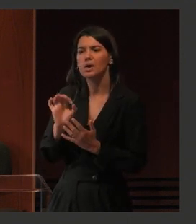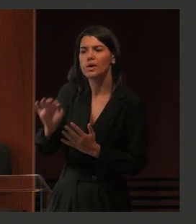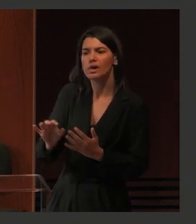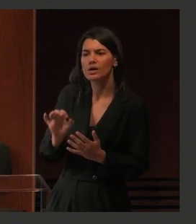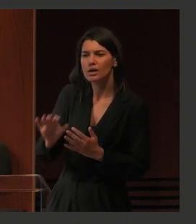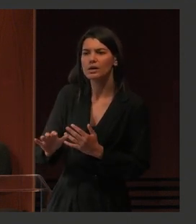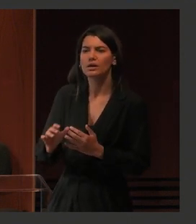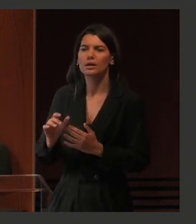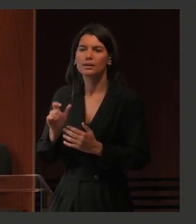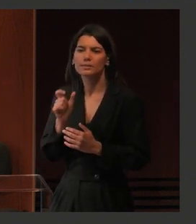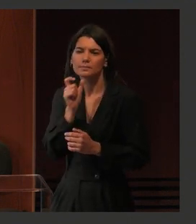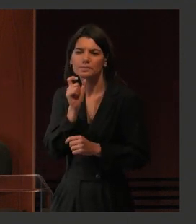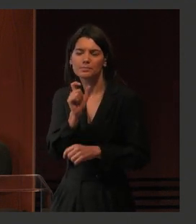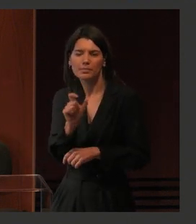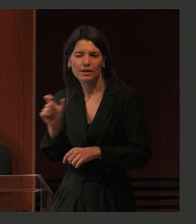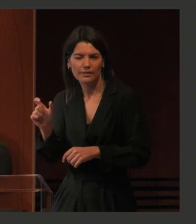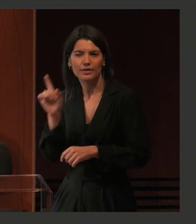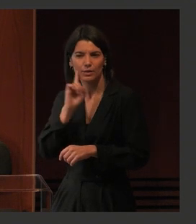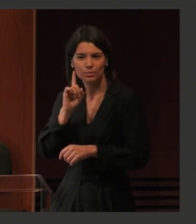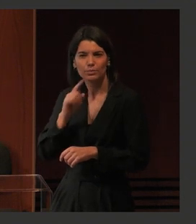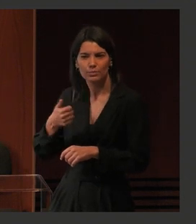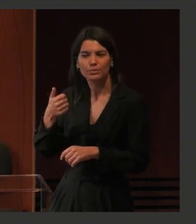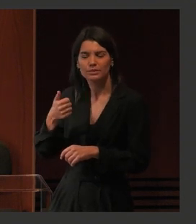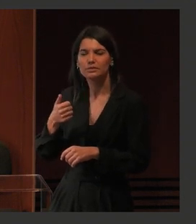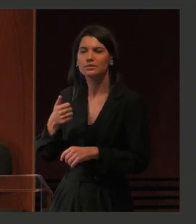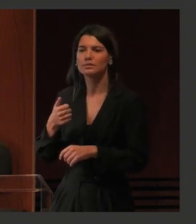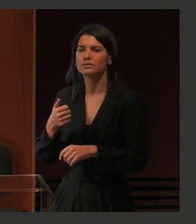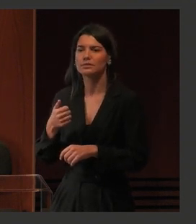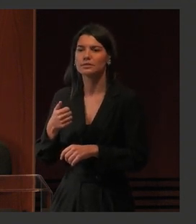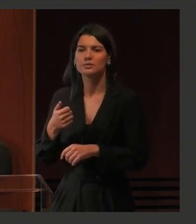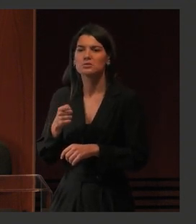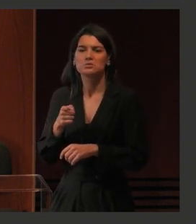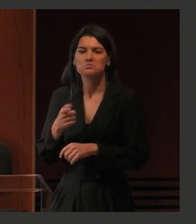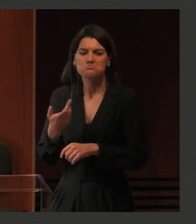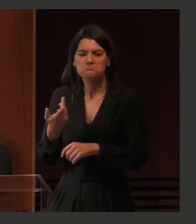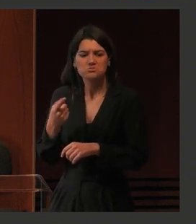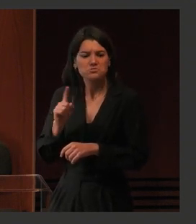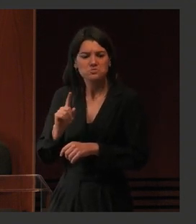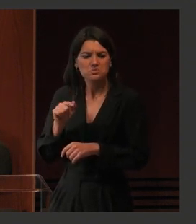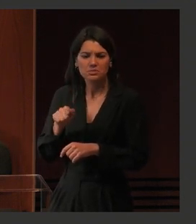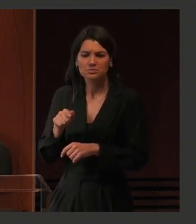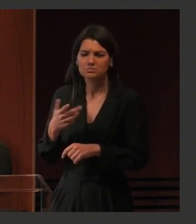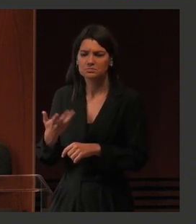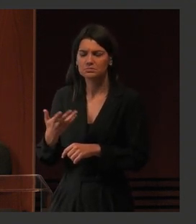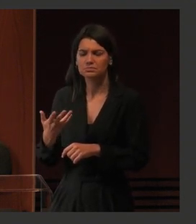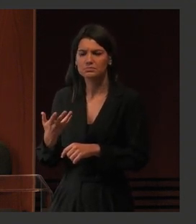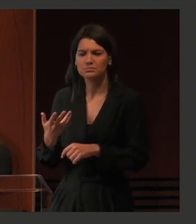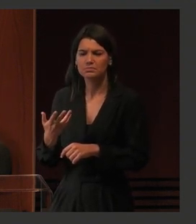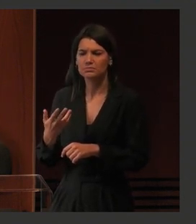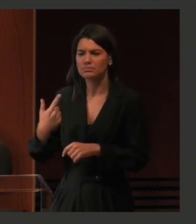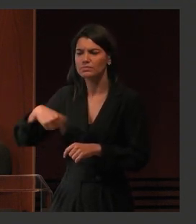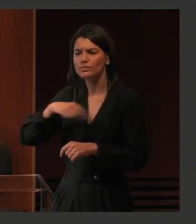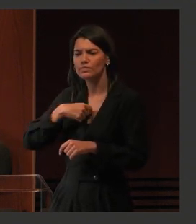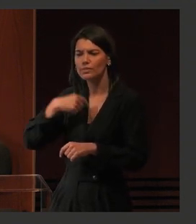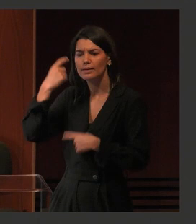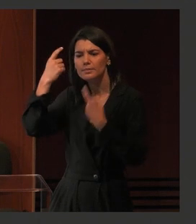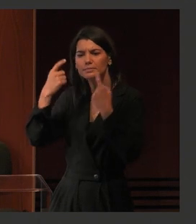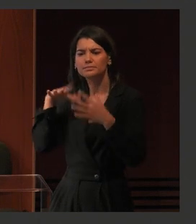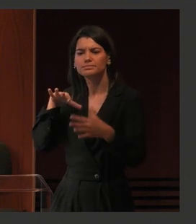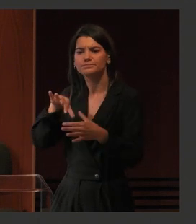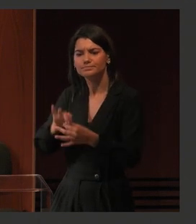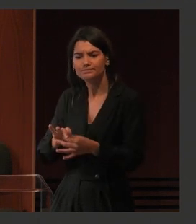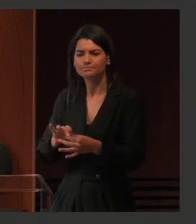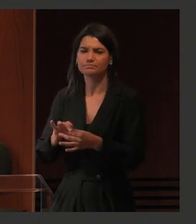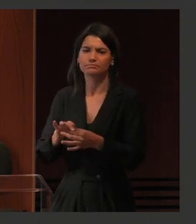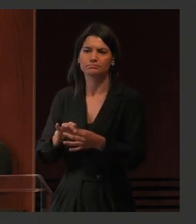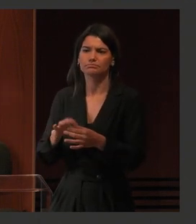not necessarily and on the first vision related to literacy or to media